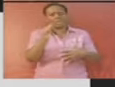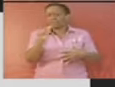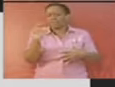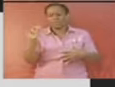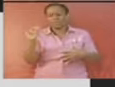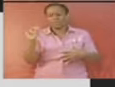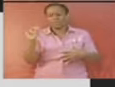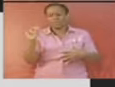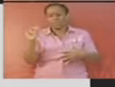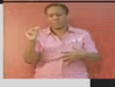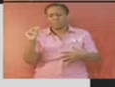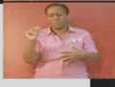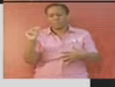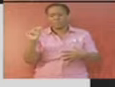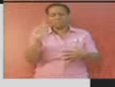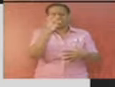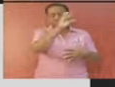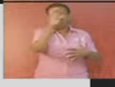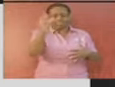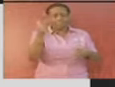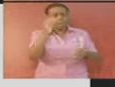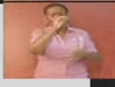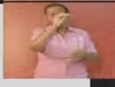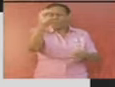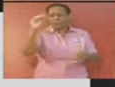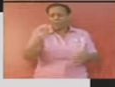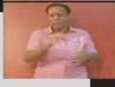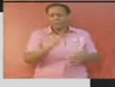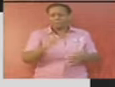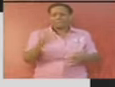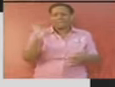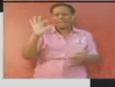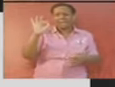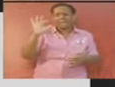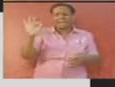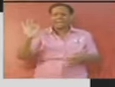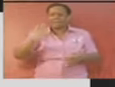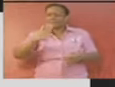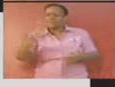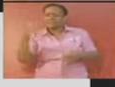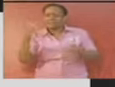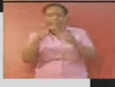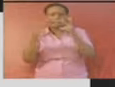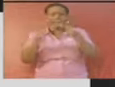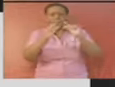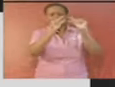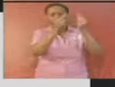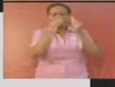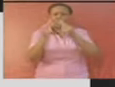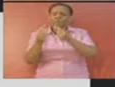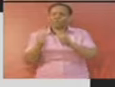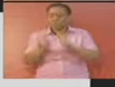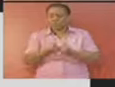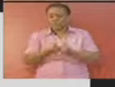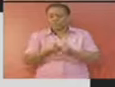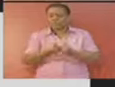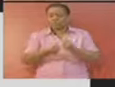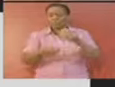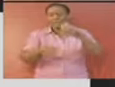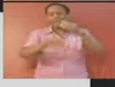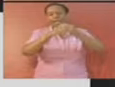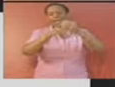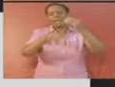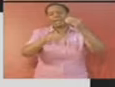Okay. Yes. So that is it. No, go back, please. Go back. Right. So that is where you are now. Not